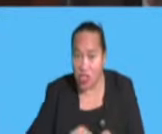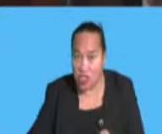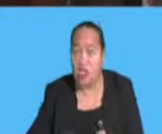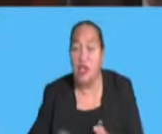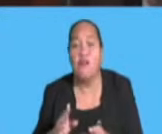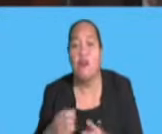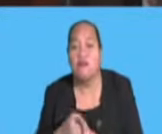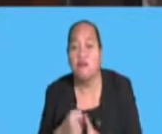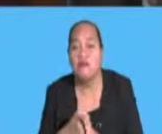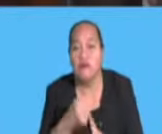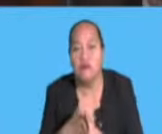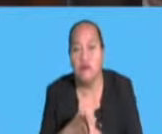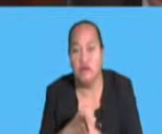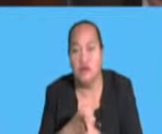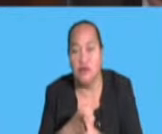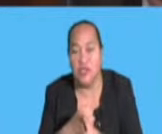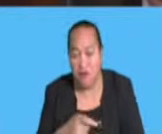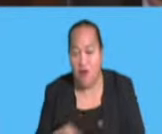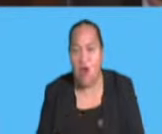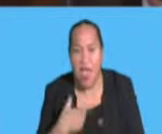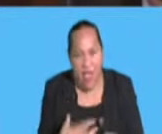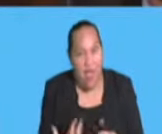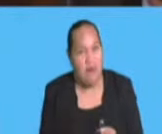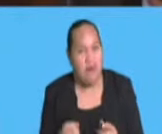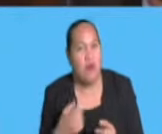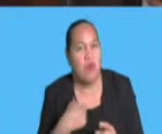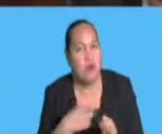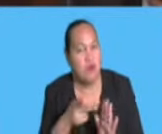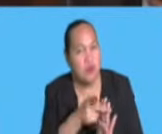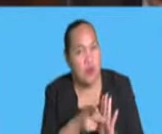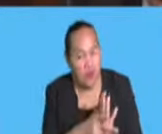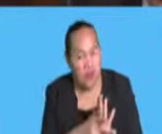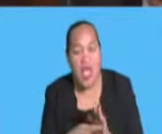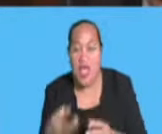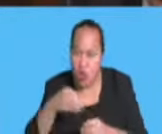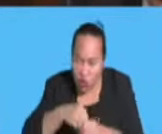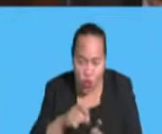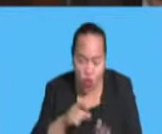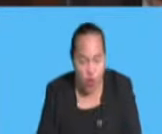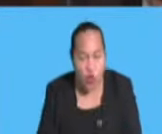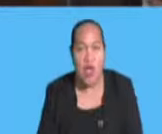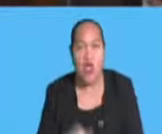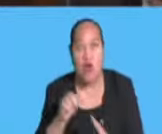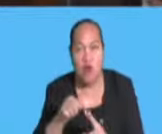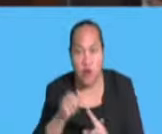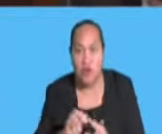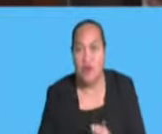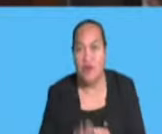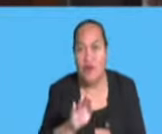towards the present policies and are inclusive of youth and geared towards the future growth